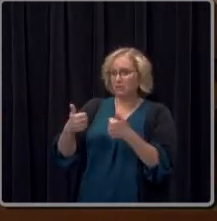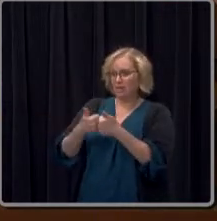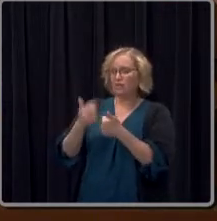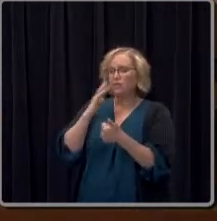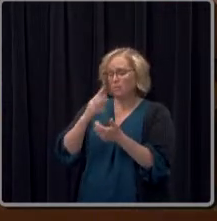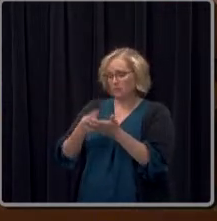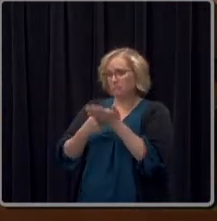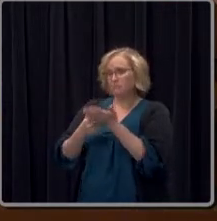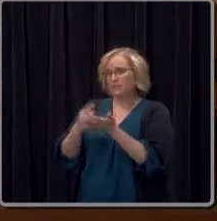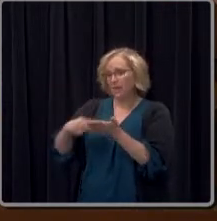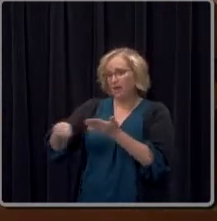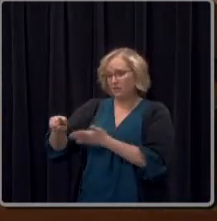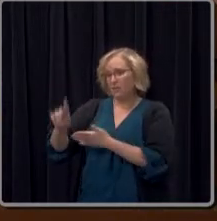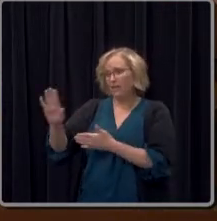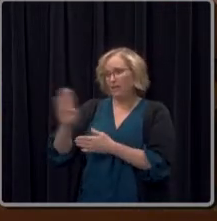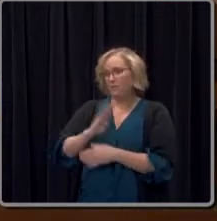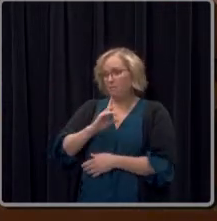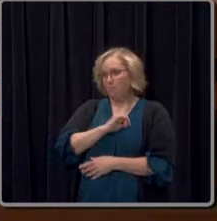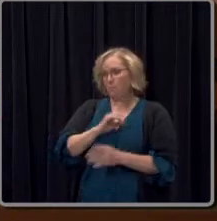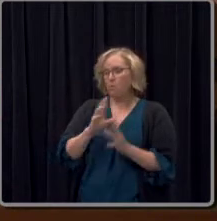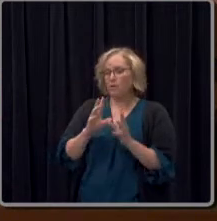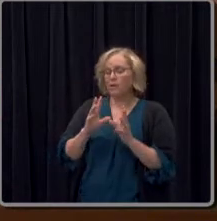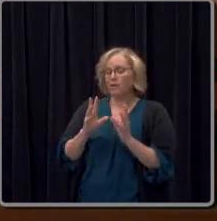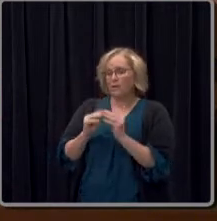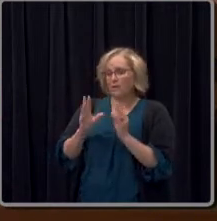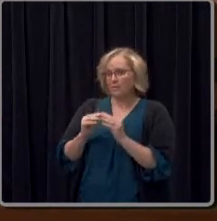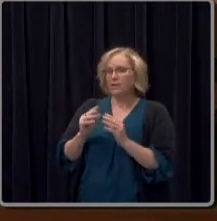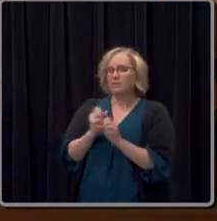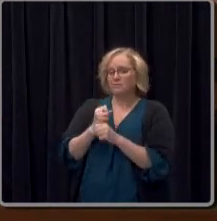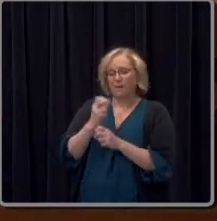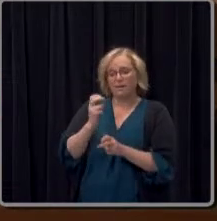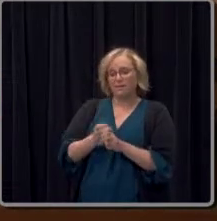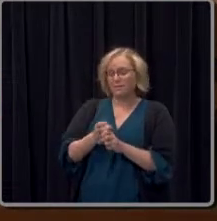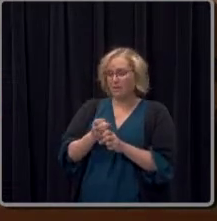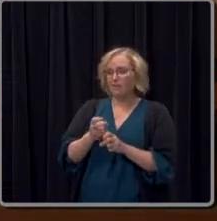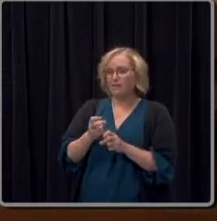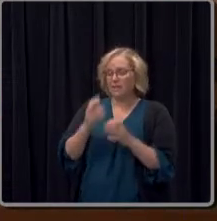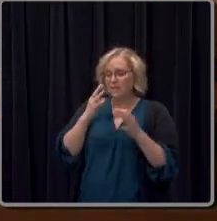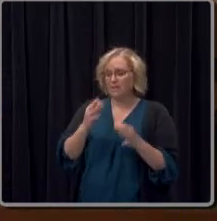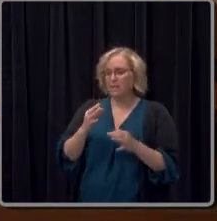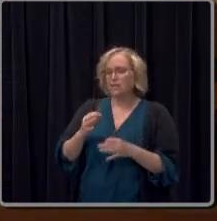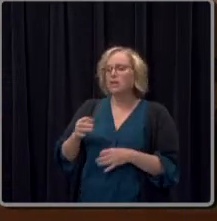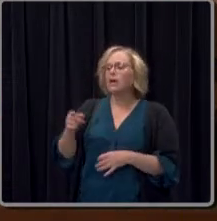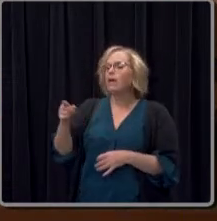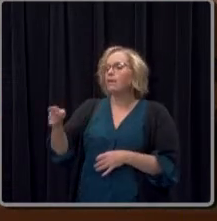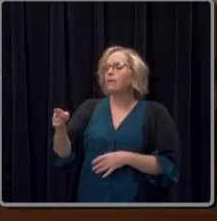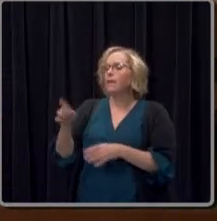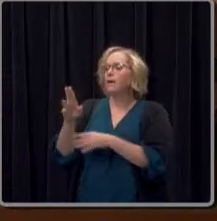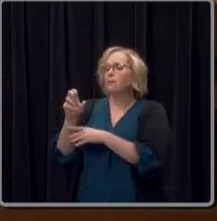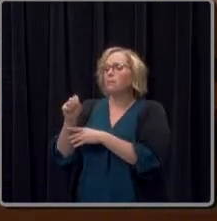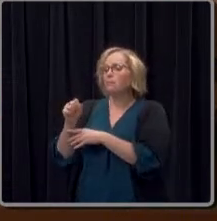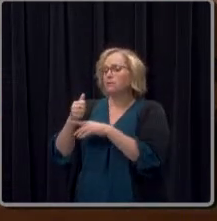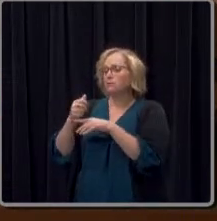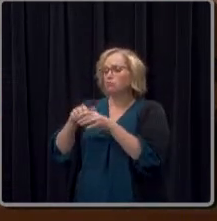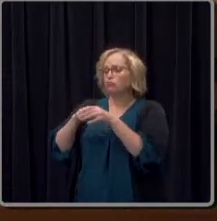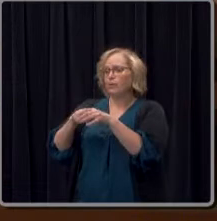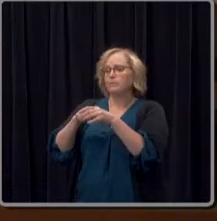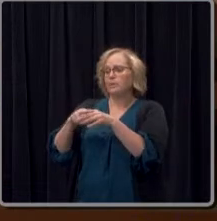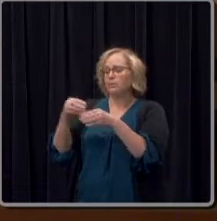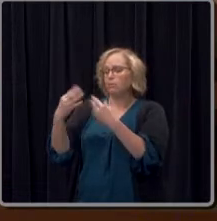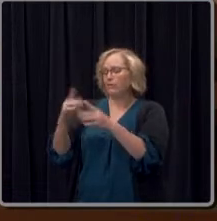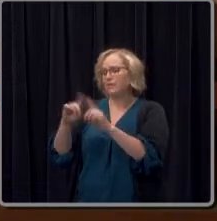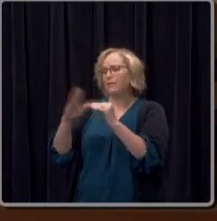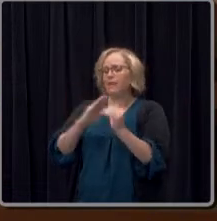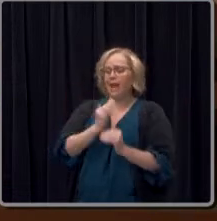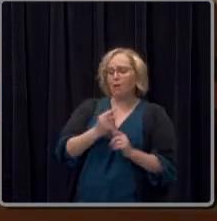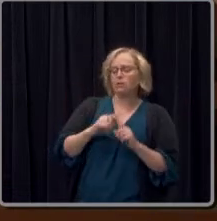week, looking to make some tough decisions as well. They don't use the same bus provider that we do. There's other, districts that have already had to